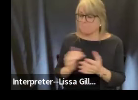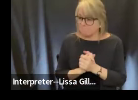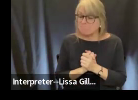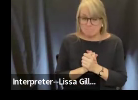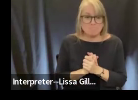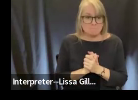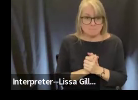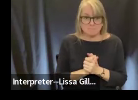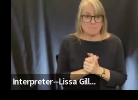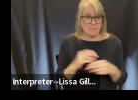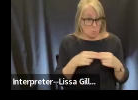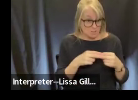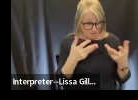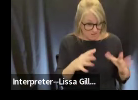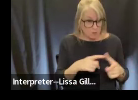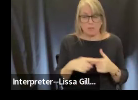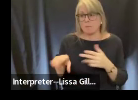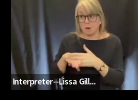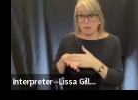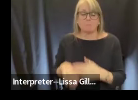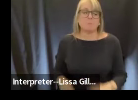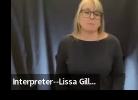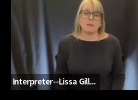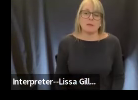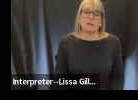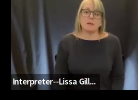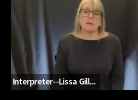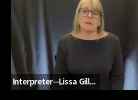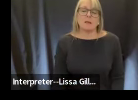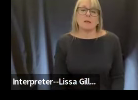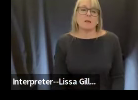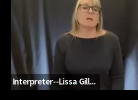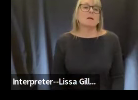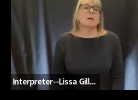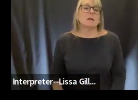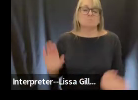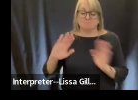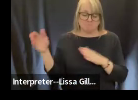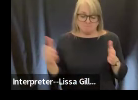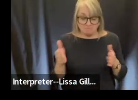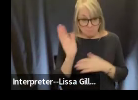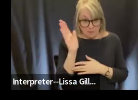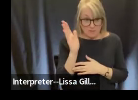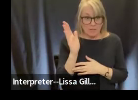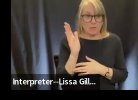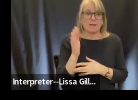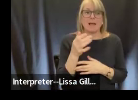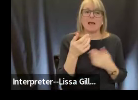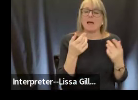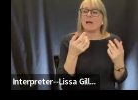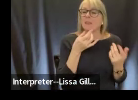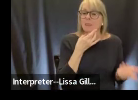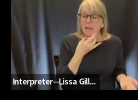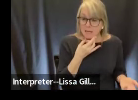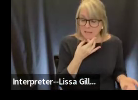this one slide, and then we'll go ahead and take that break, and I'll make that call. But certainly on getting back to the presentation and lighting in your home, having the